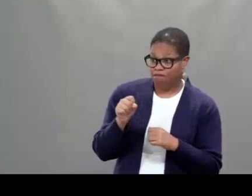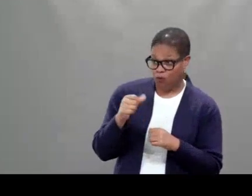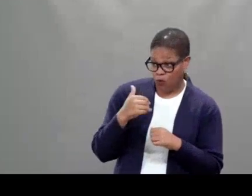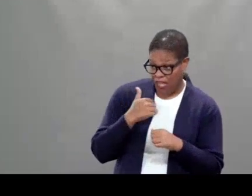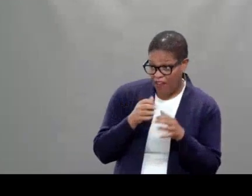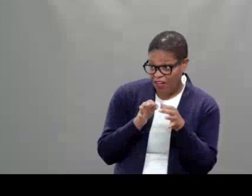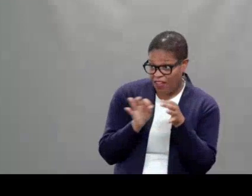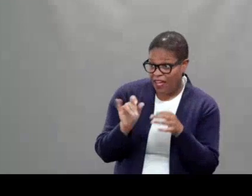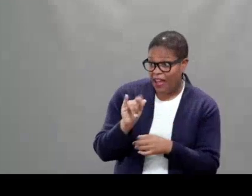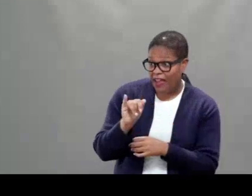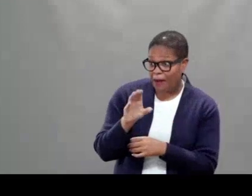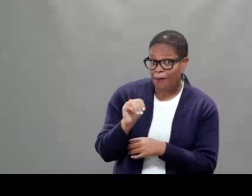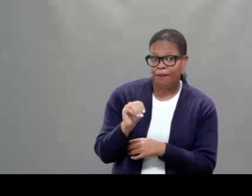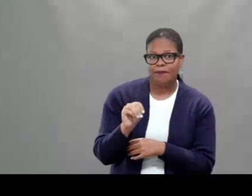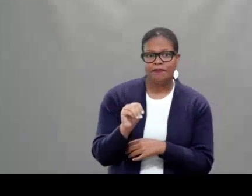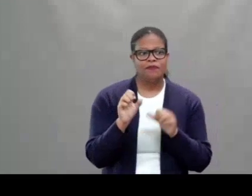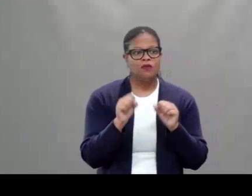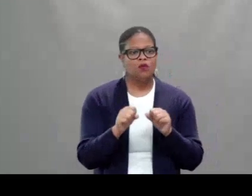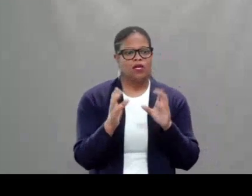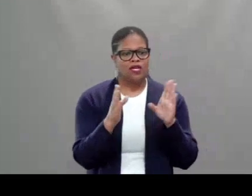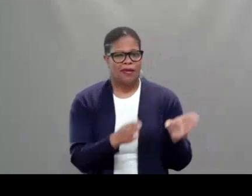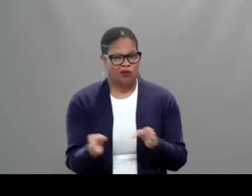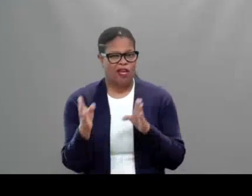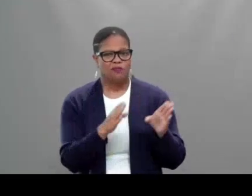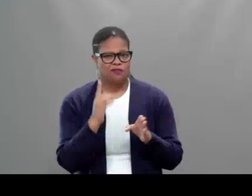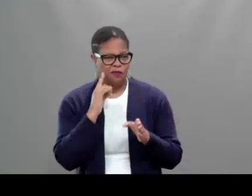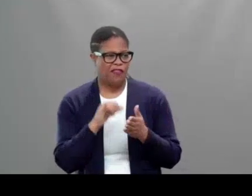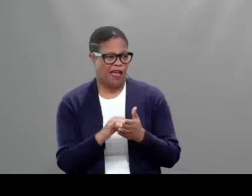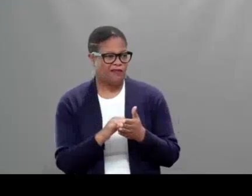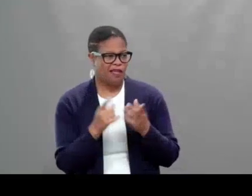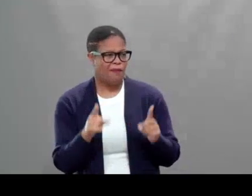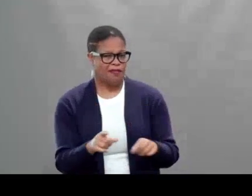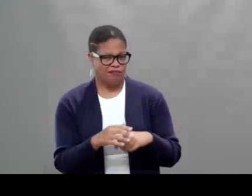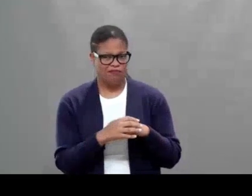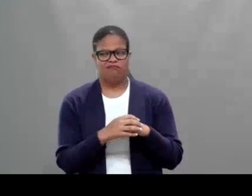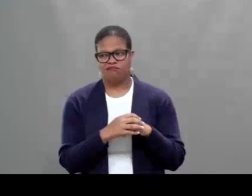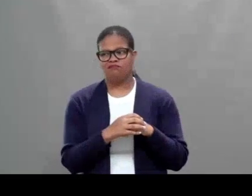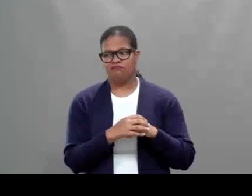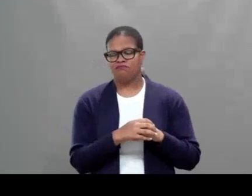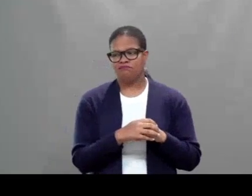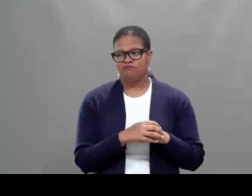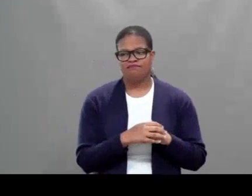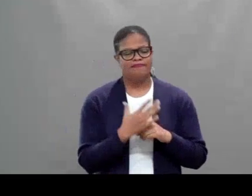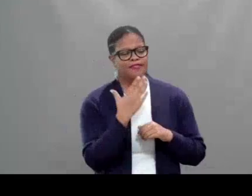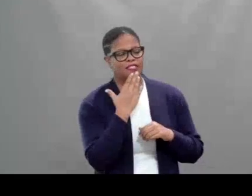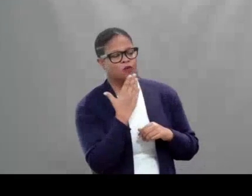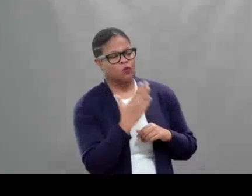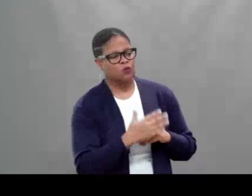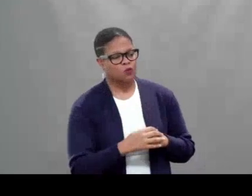item. We can make arrangements for that to happen.